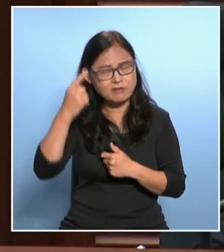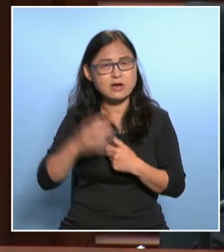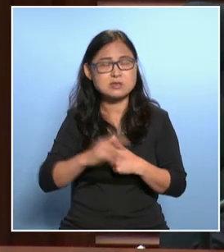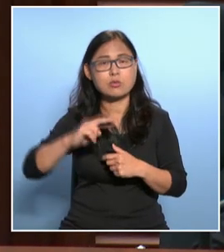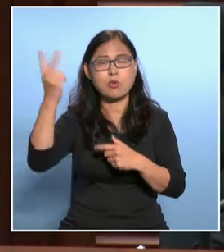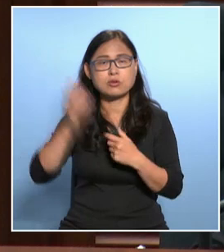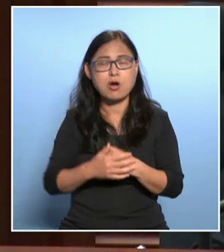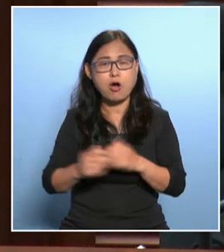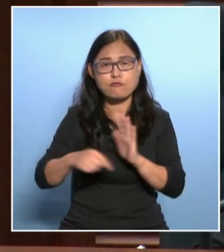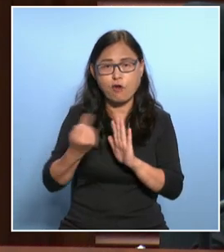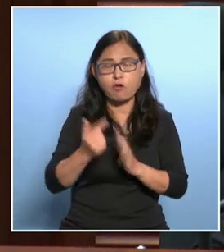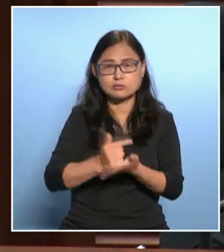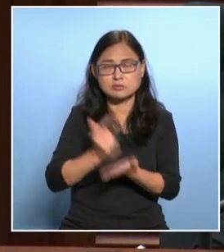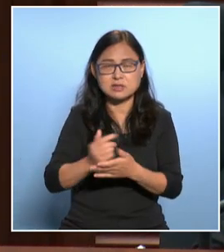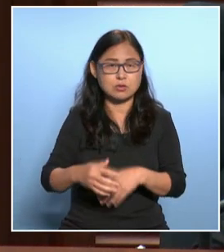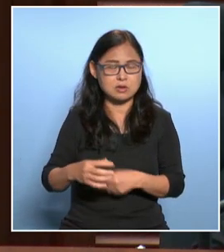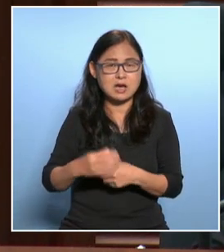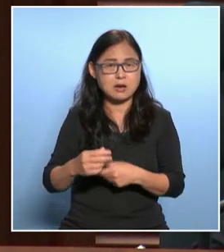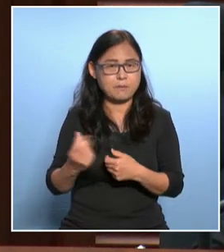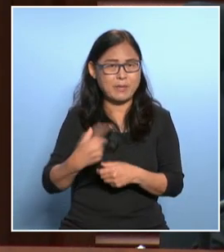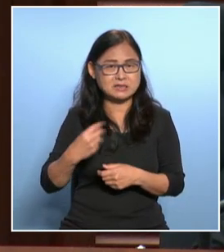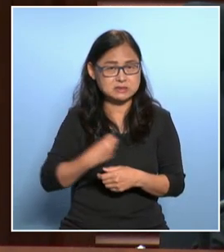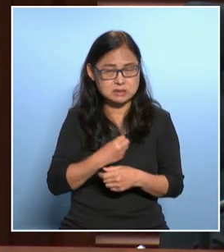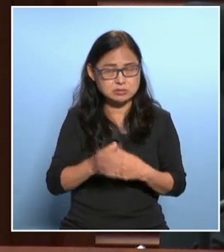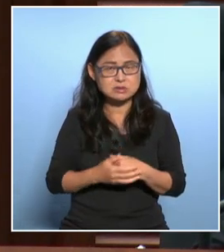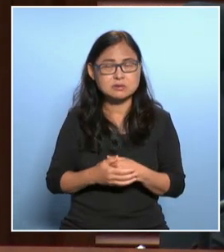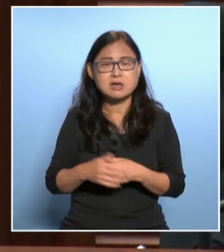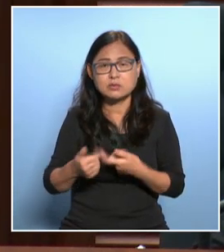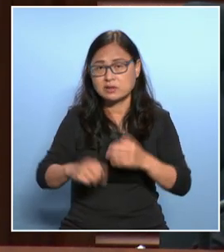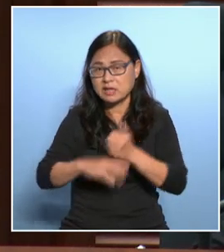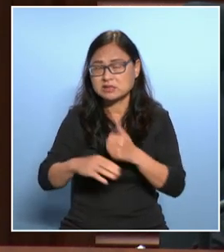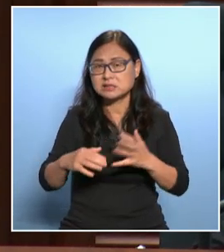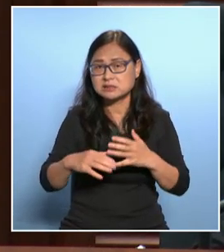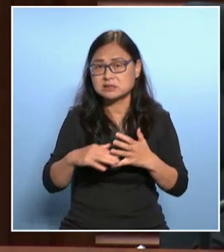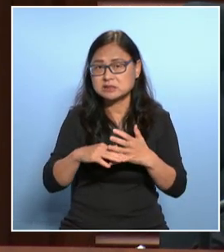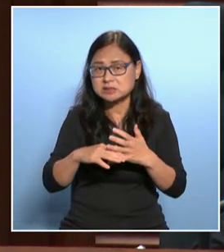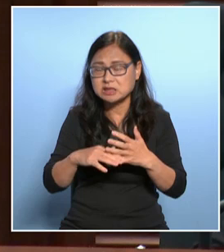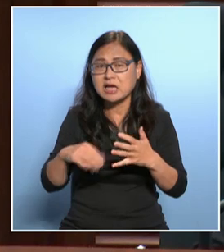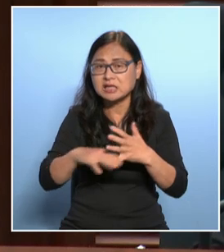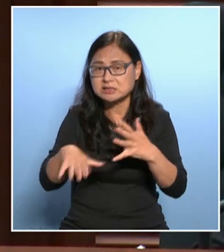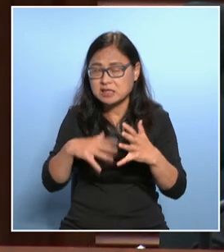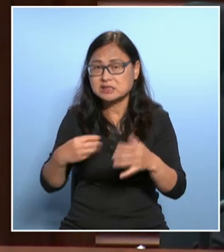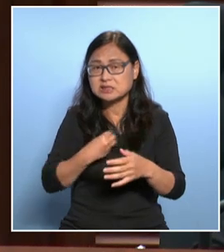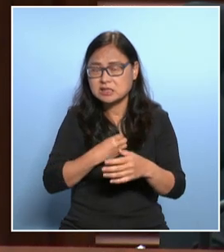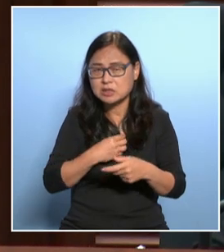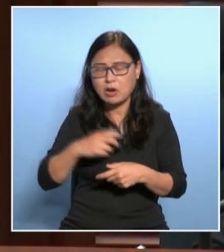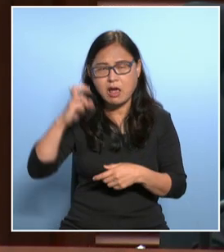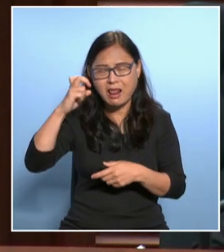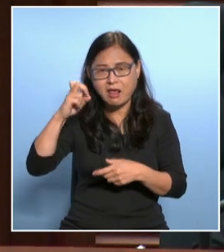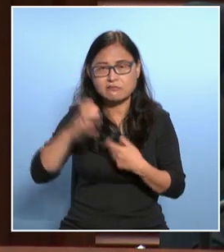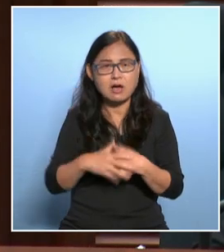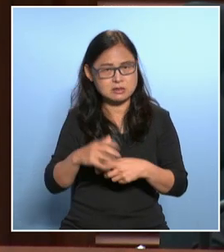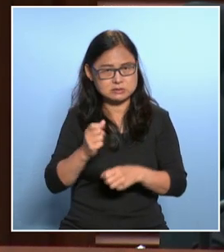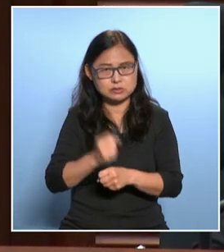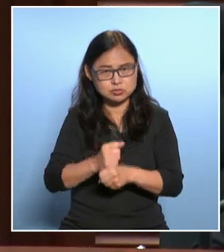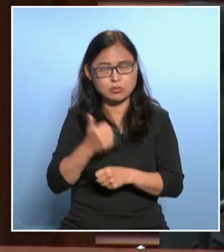service provision is not sustainable. We want to help patients to start